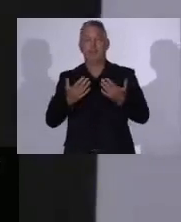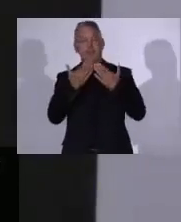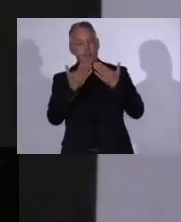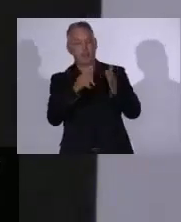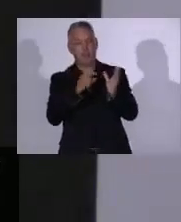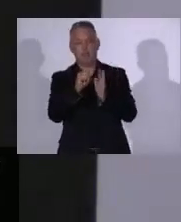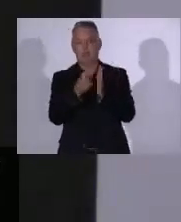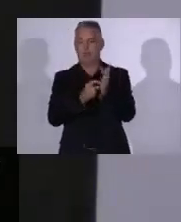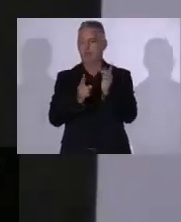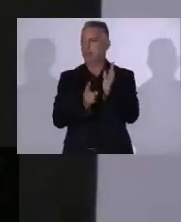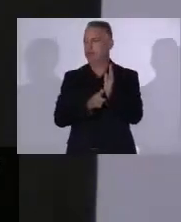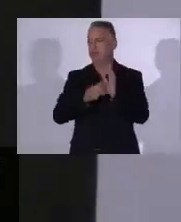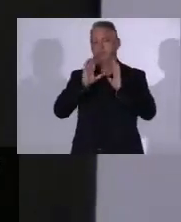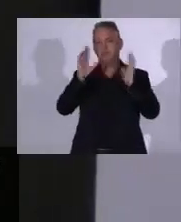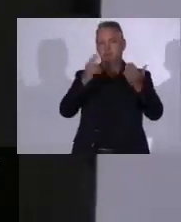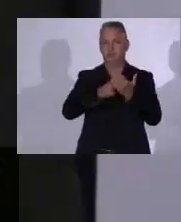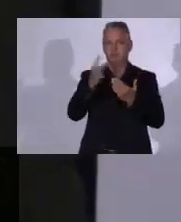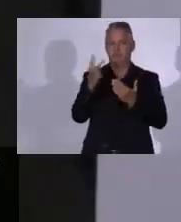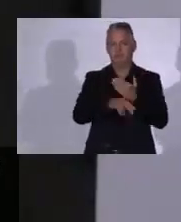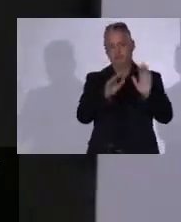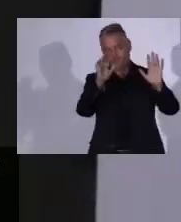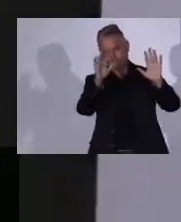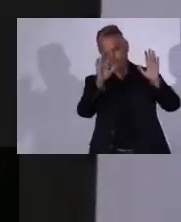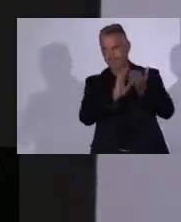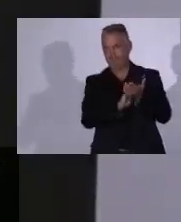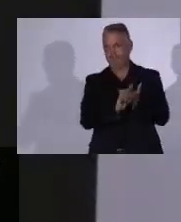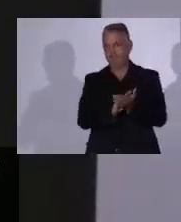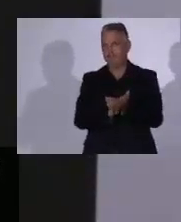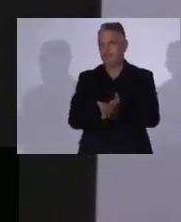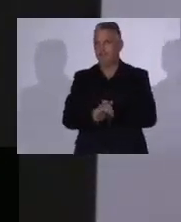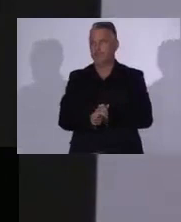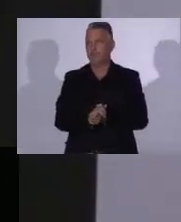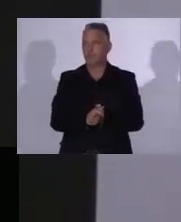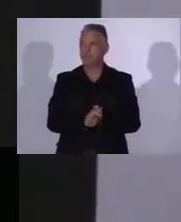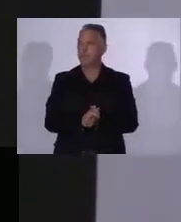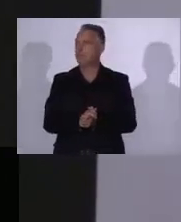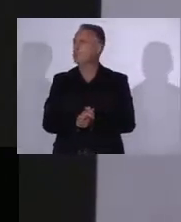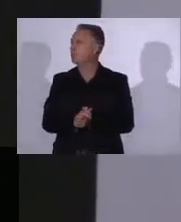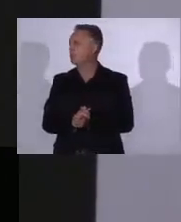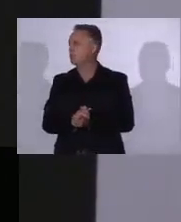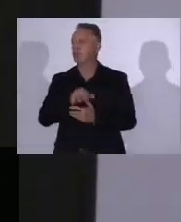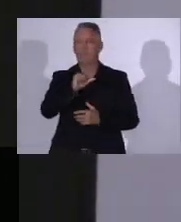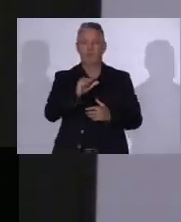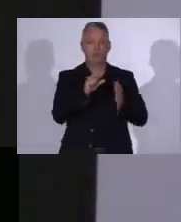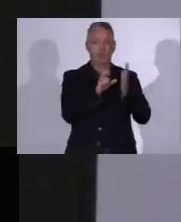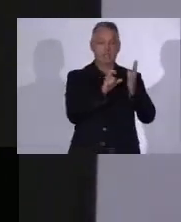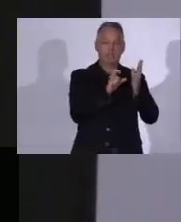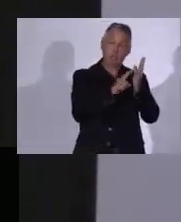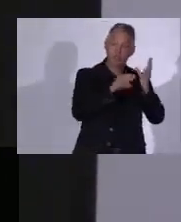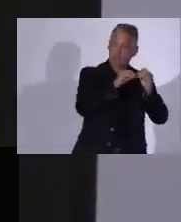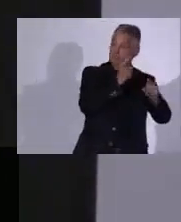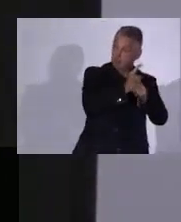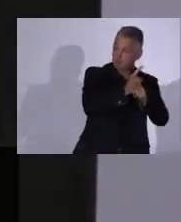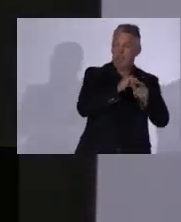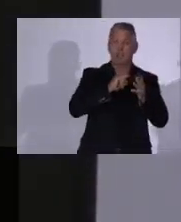That's an amazing project and a fantastic presentation. So we've gone from Clubland to